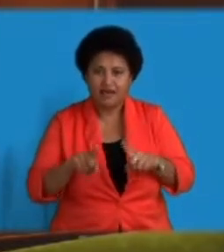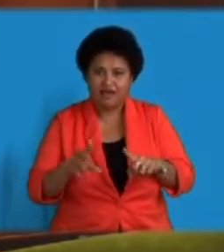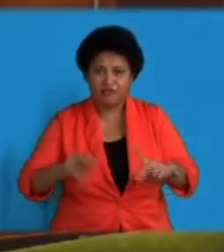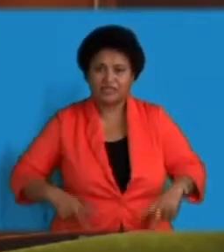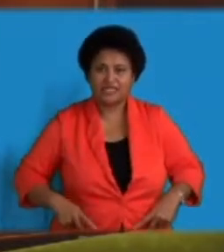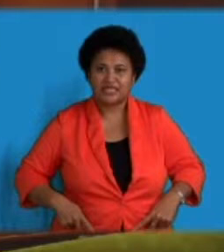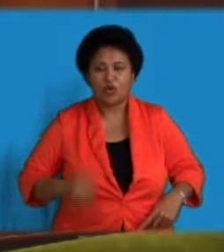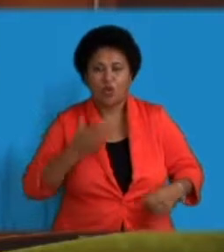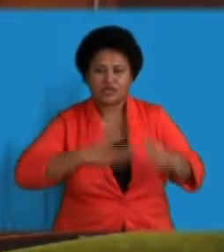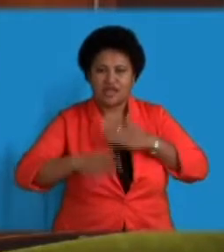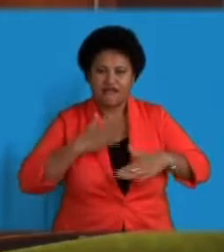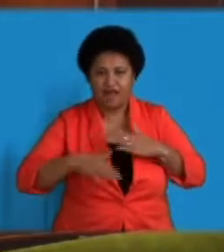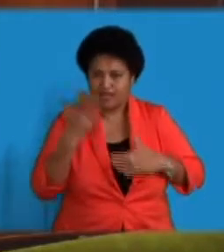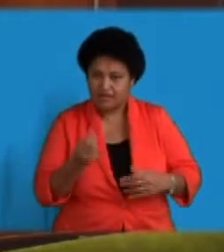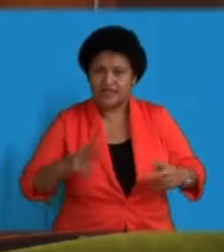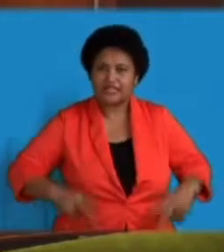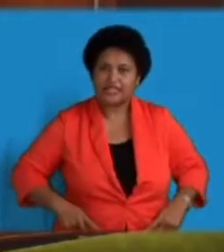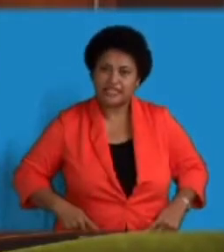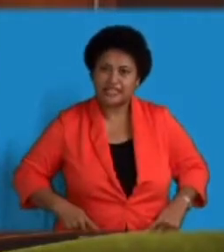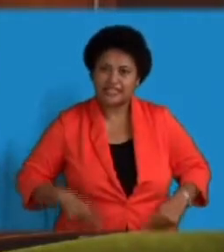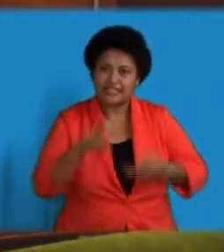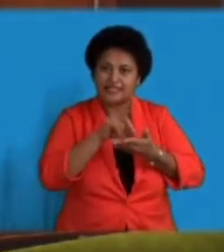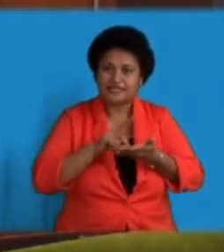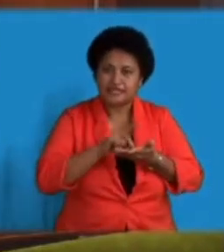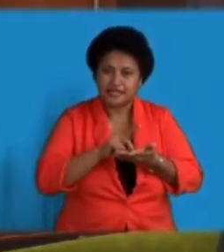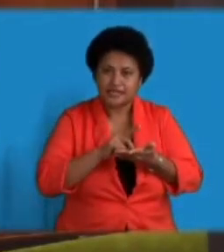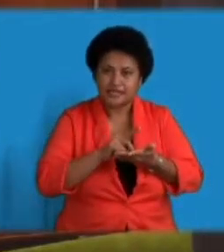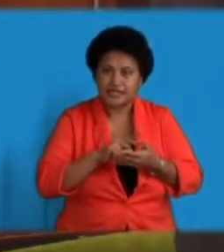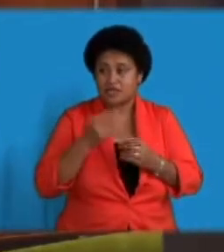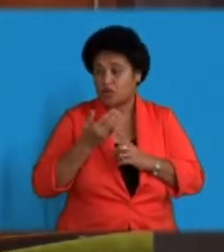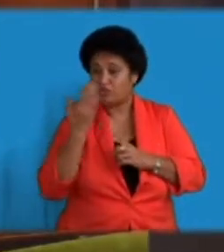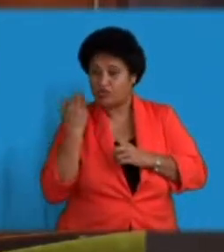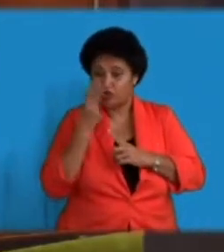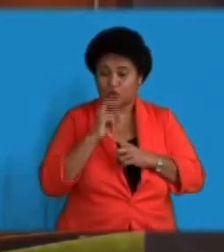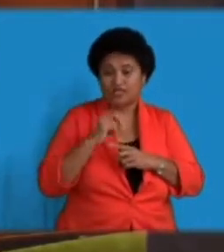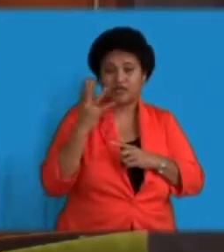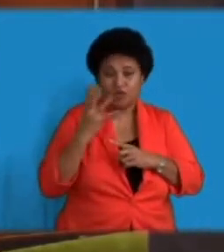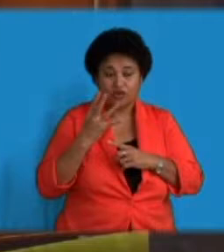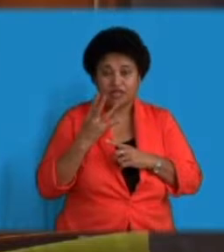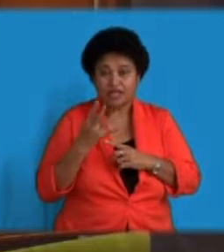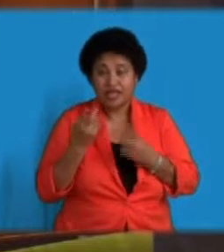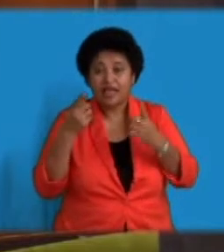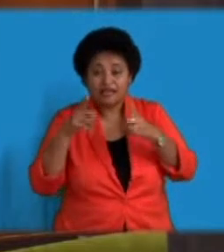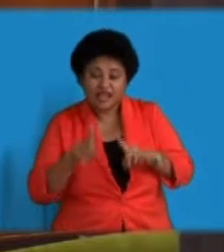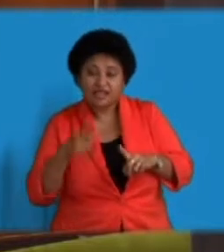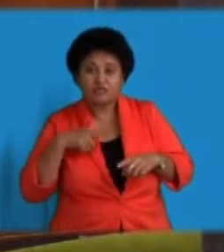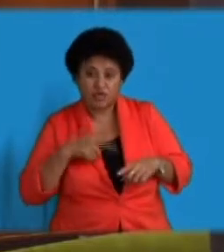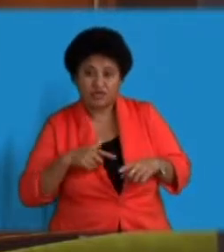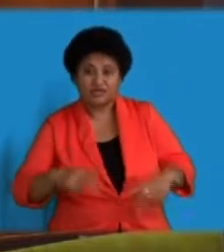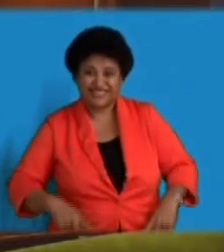to the latest WHO data published in May 2014, deaths attributable to kidney disease in Fiji